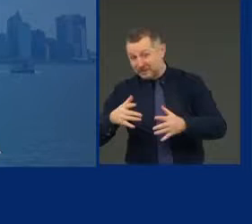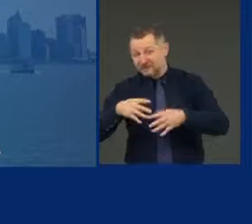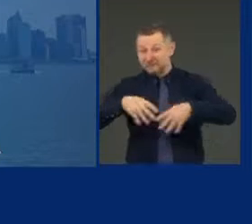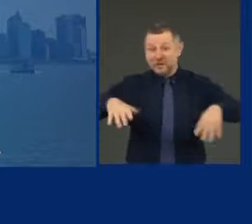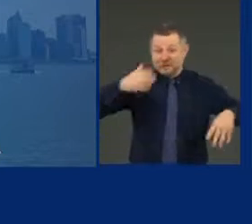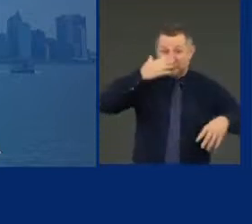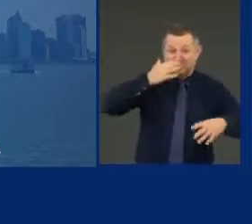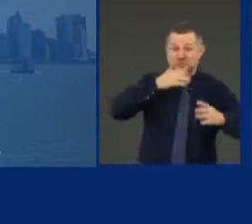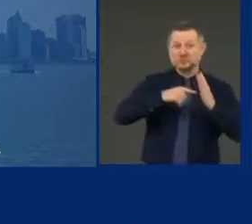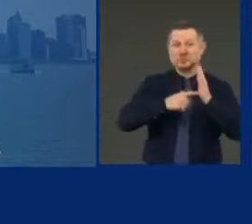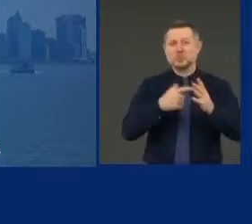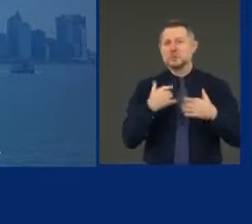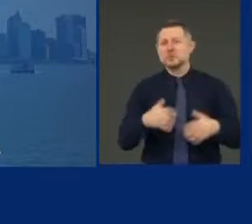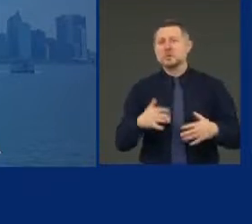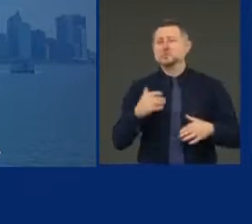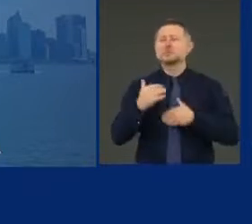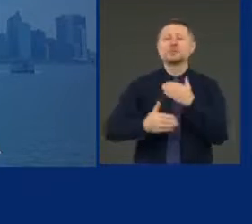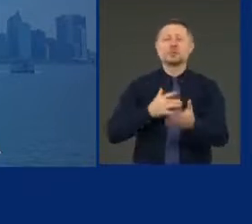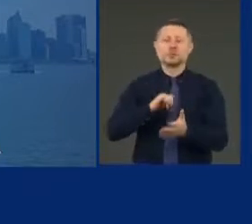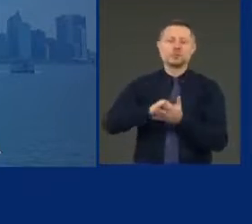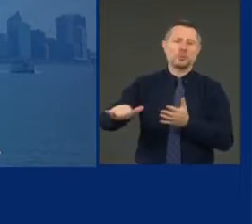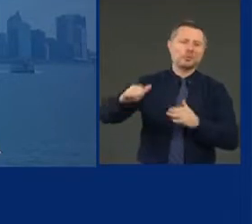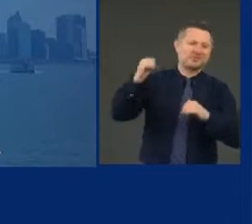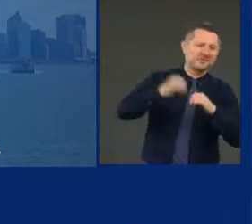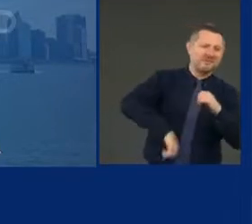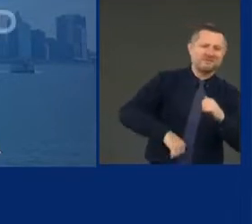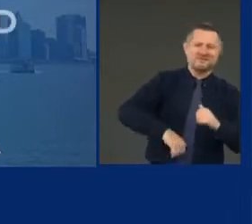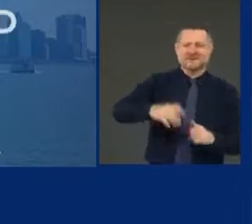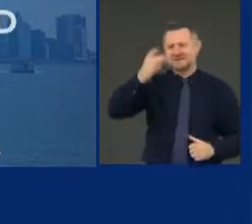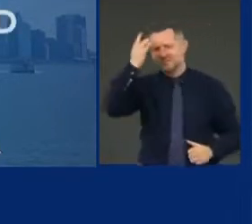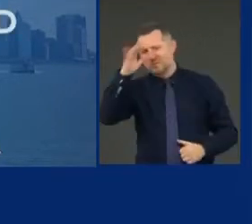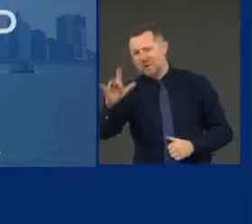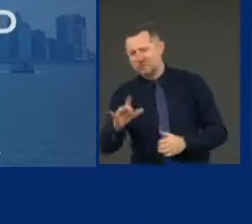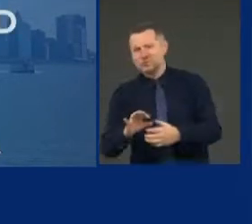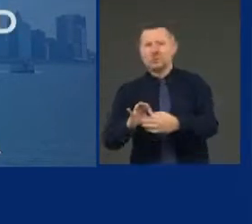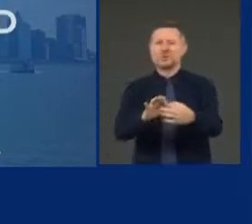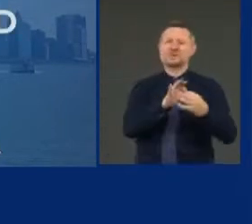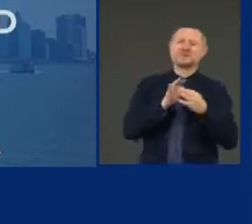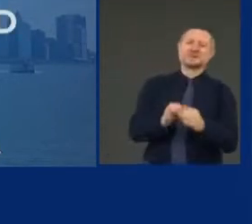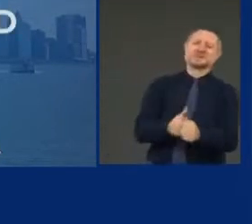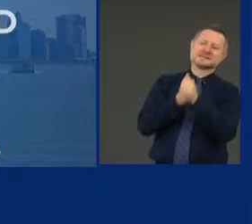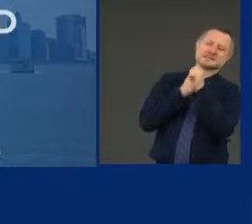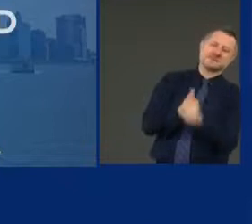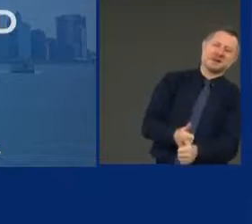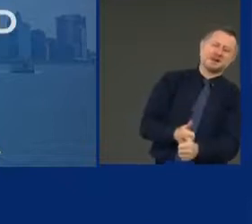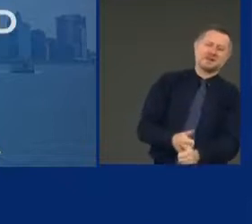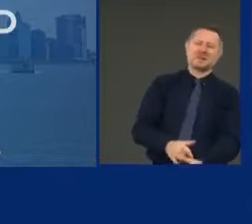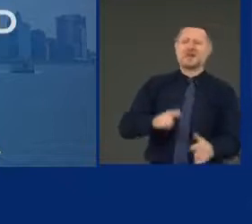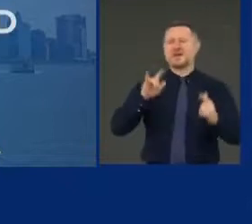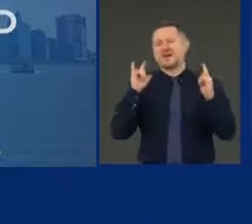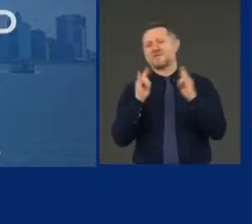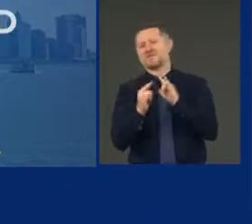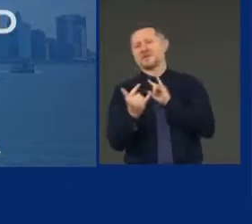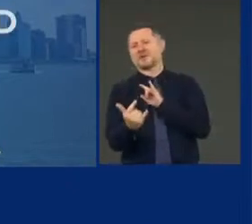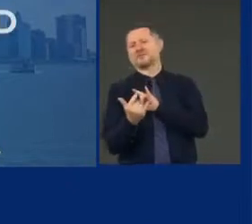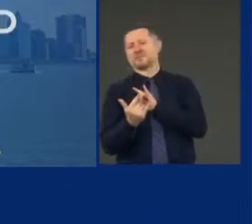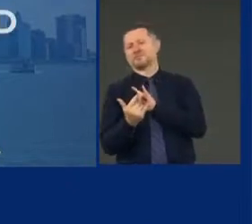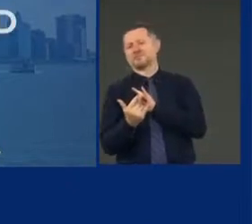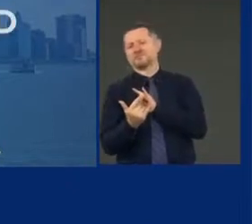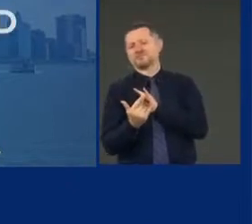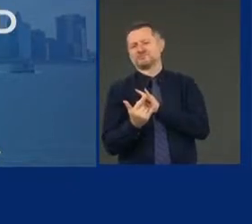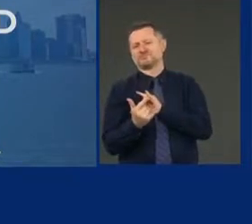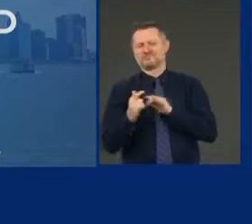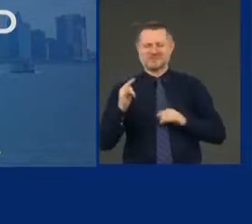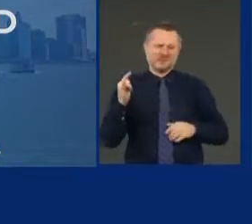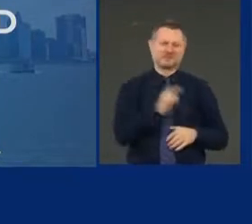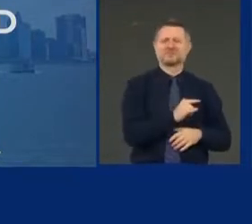York tough. Smart, united, disciplined, loving, loving, loving. They